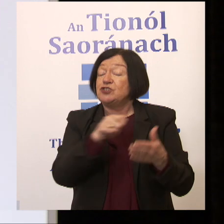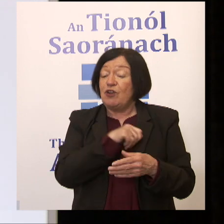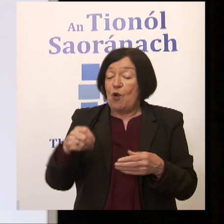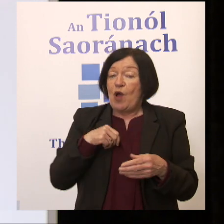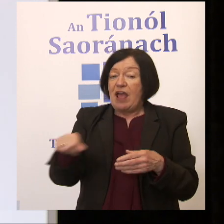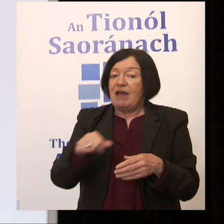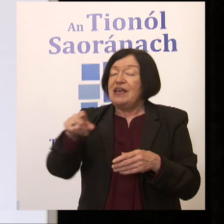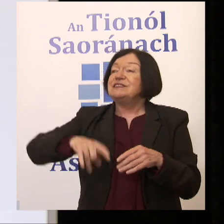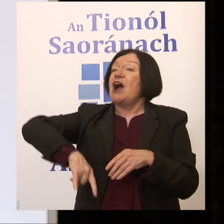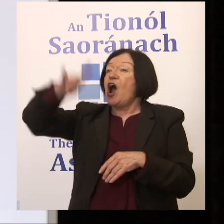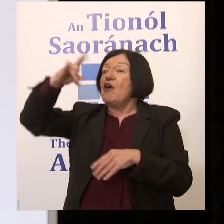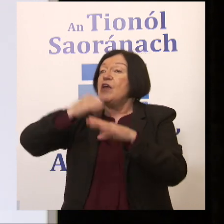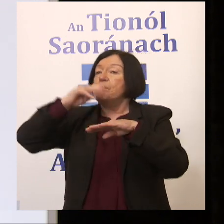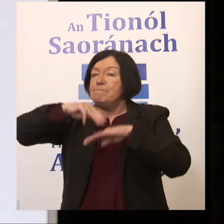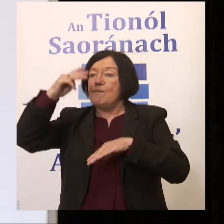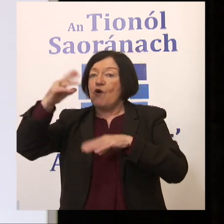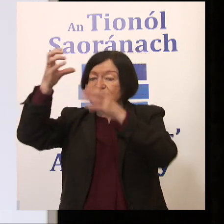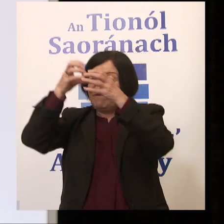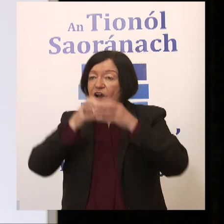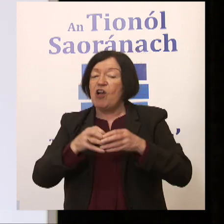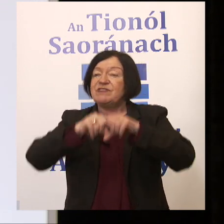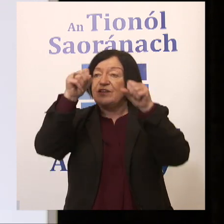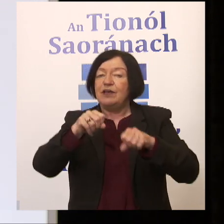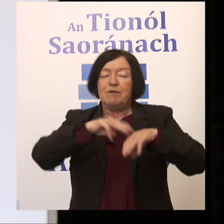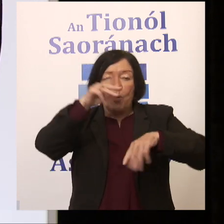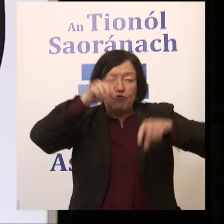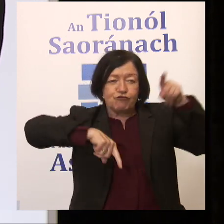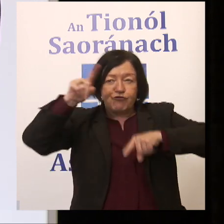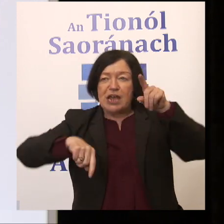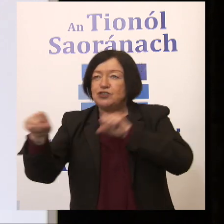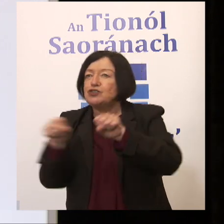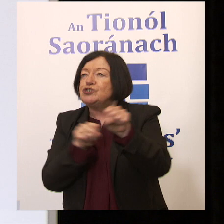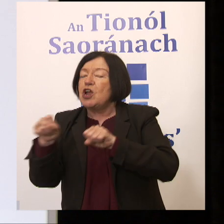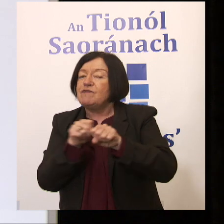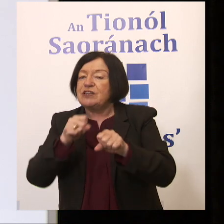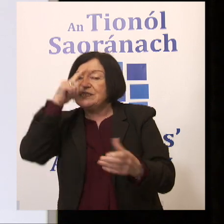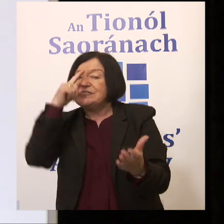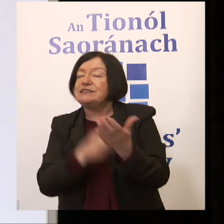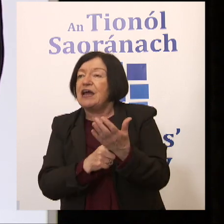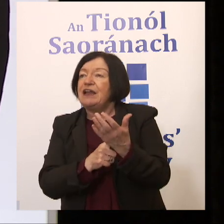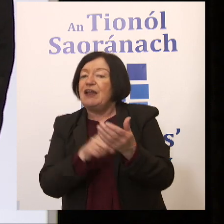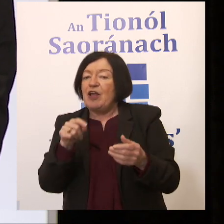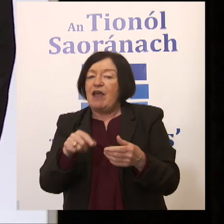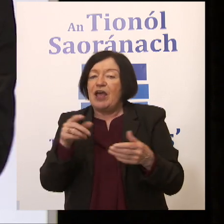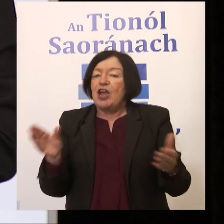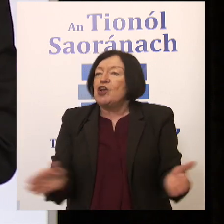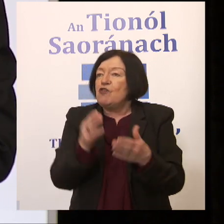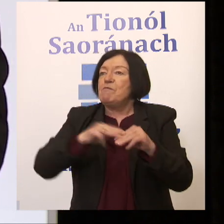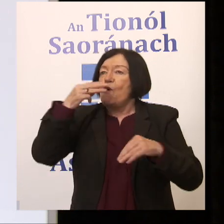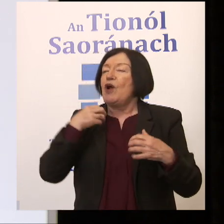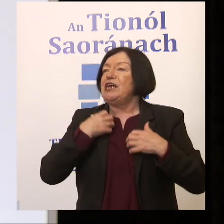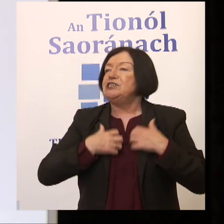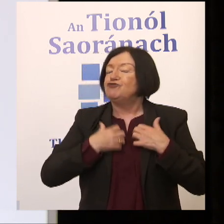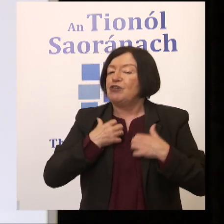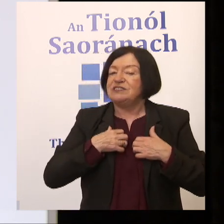tends to be higher in more devolved systems. So the greater range of services that are decided at a local level, that tends to encourage greater interest